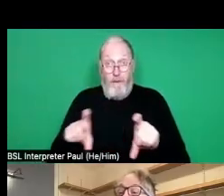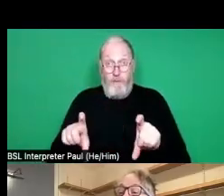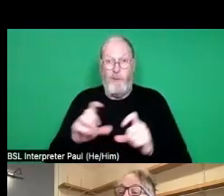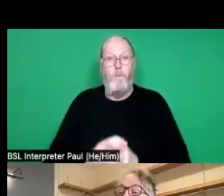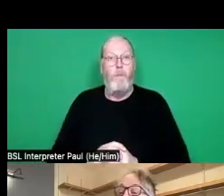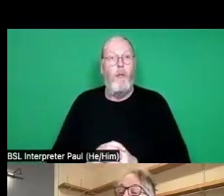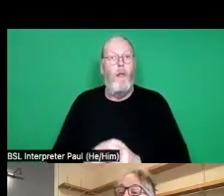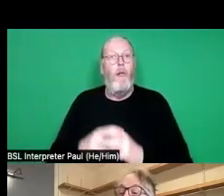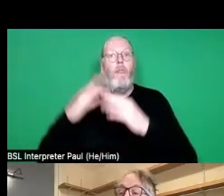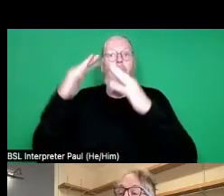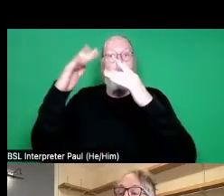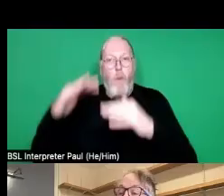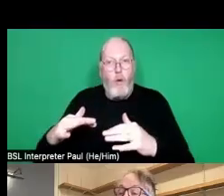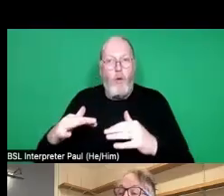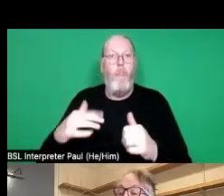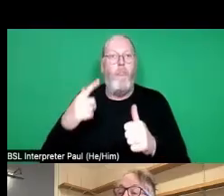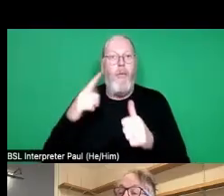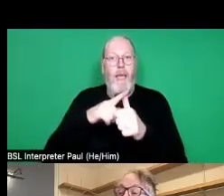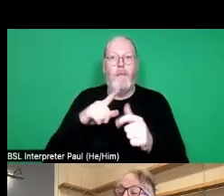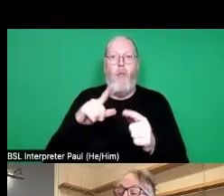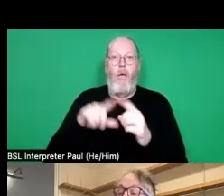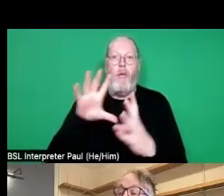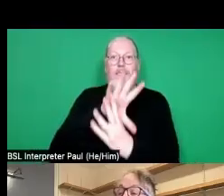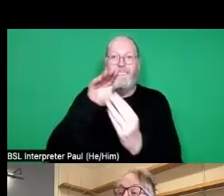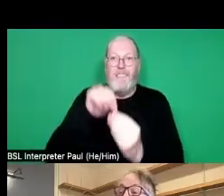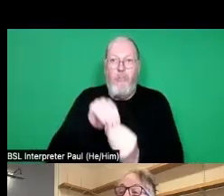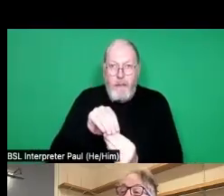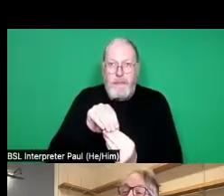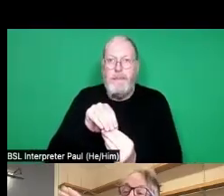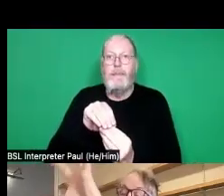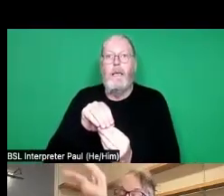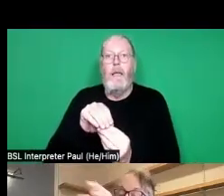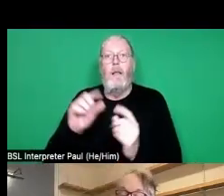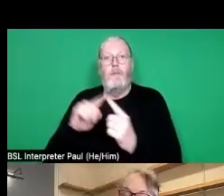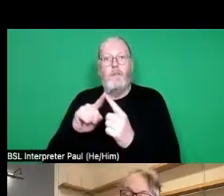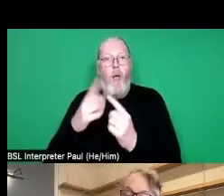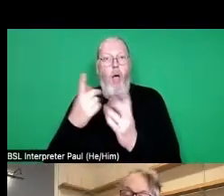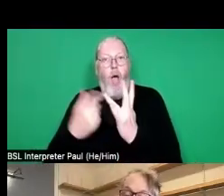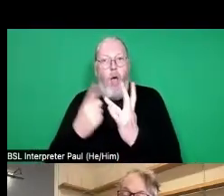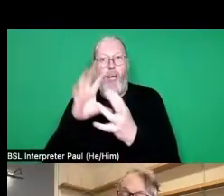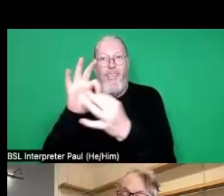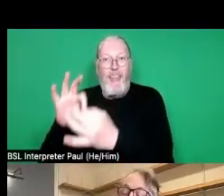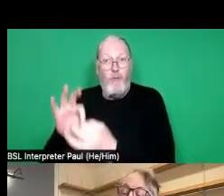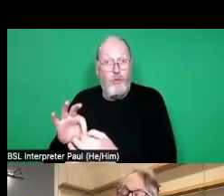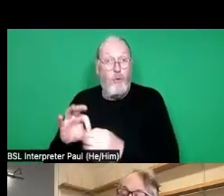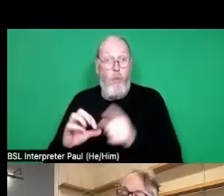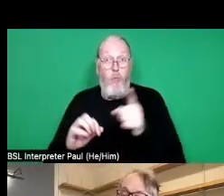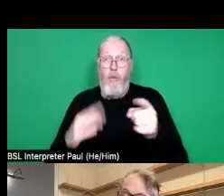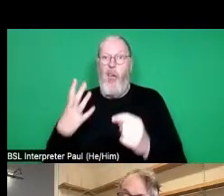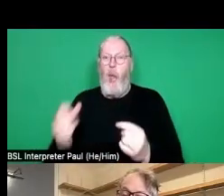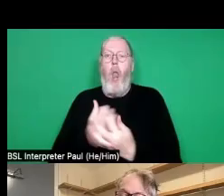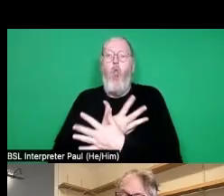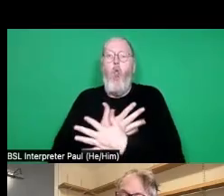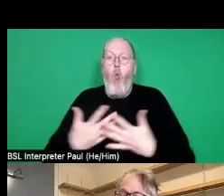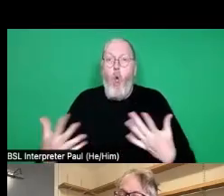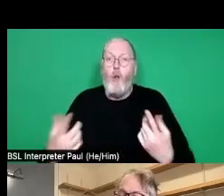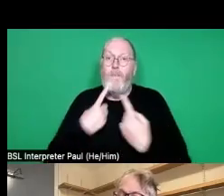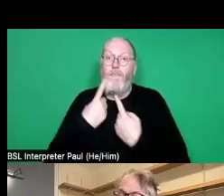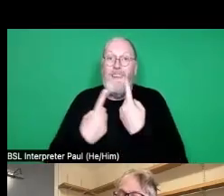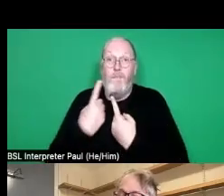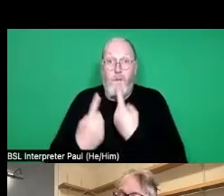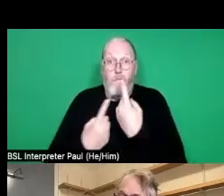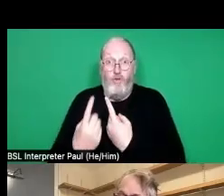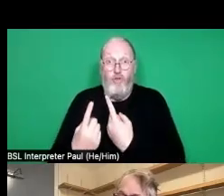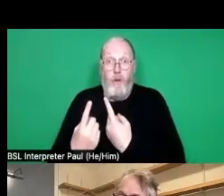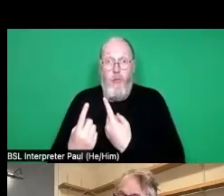some connections. Lovely, lovely summary at the end of that. And there you have quite a lot of information produced by DeepSeek based on my two